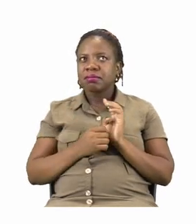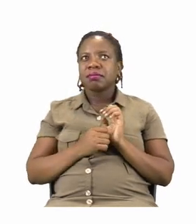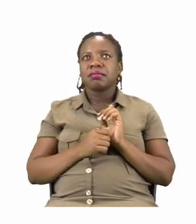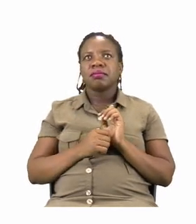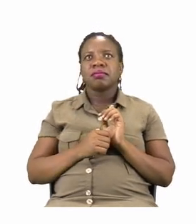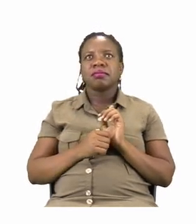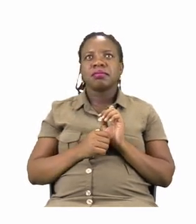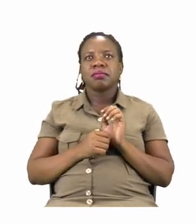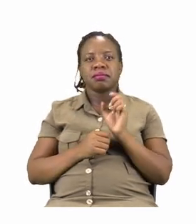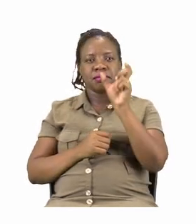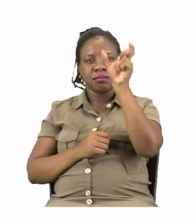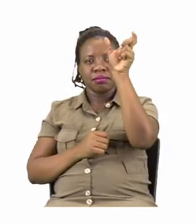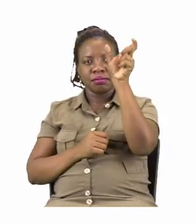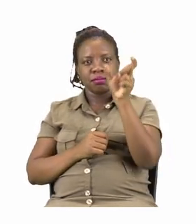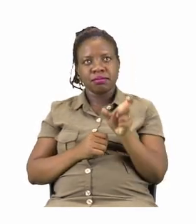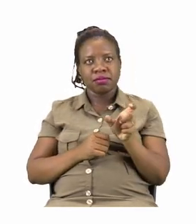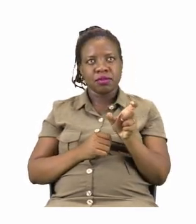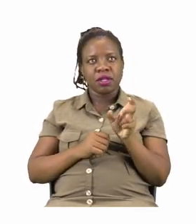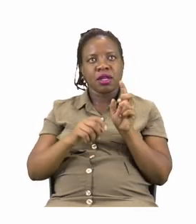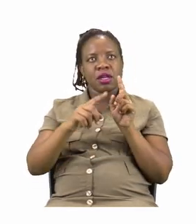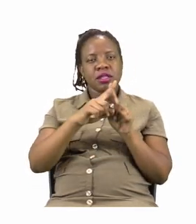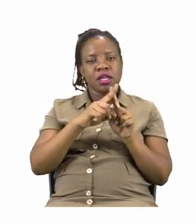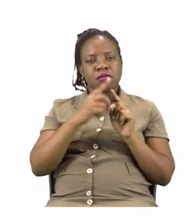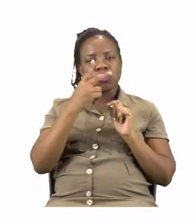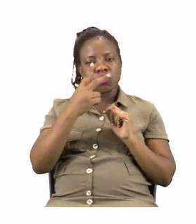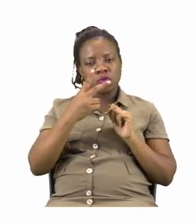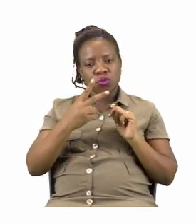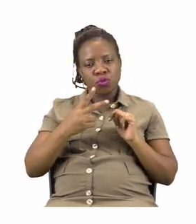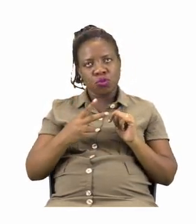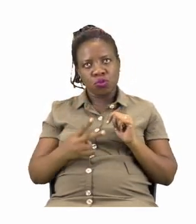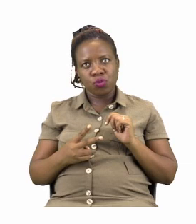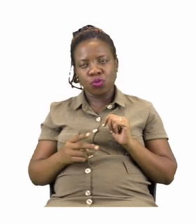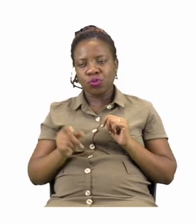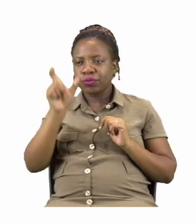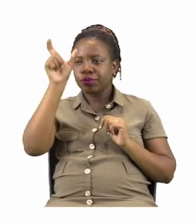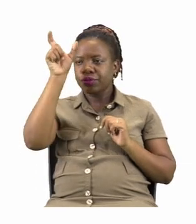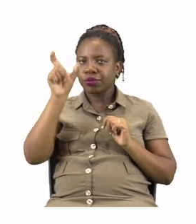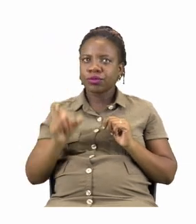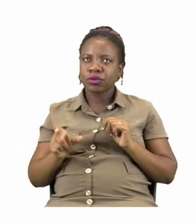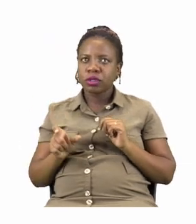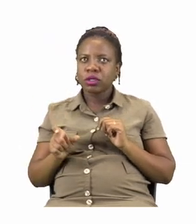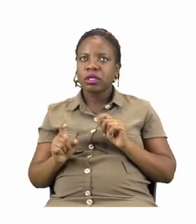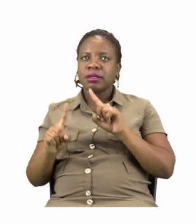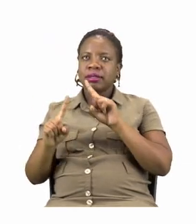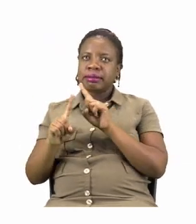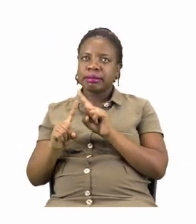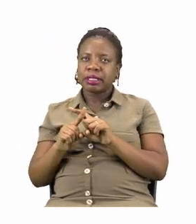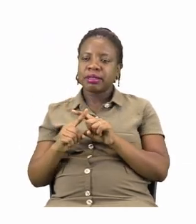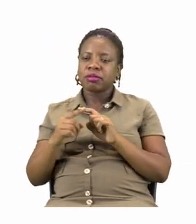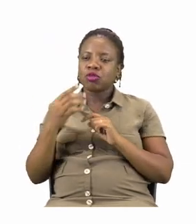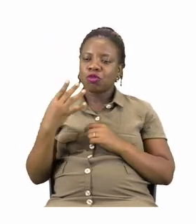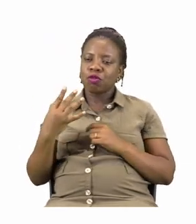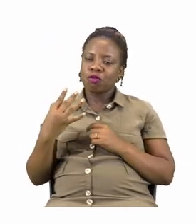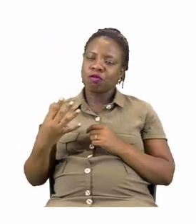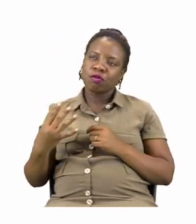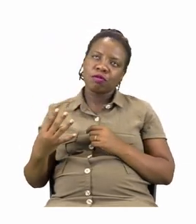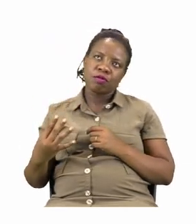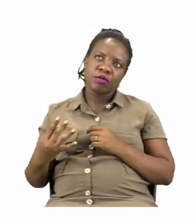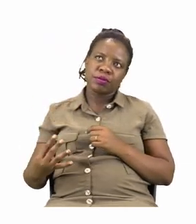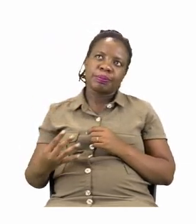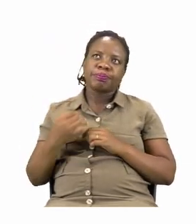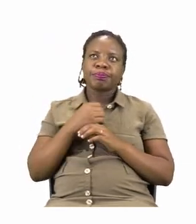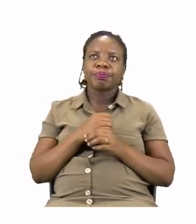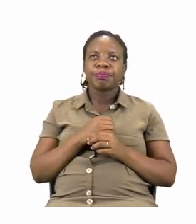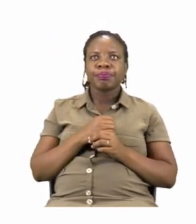your 2 times table and on the other side you have your 4 times table.